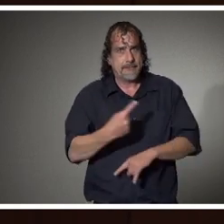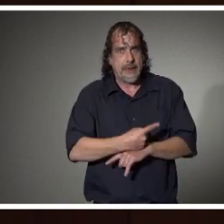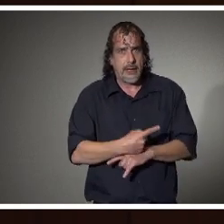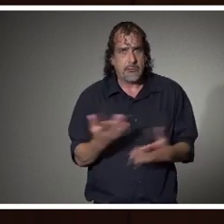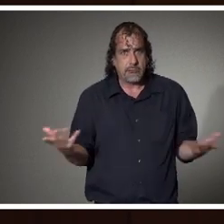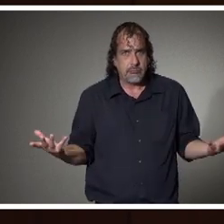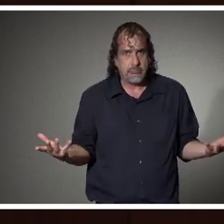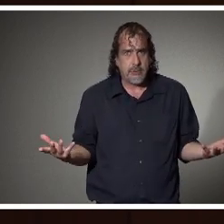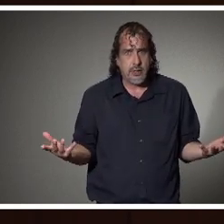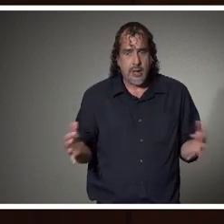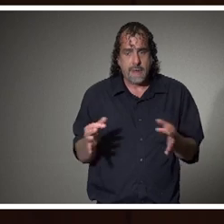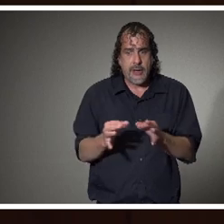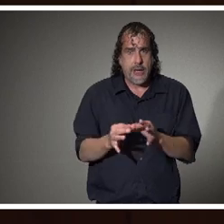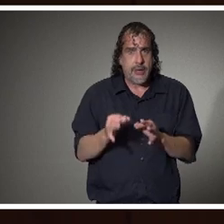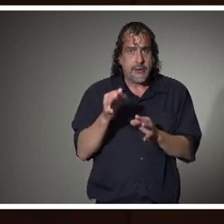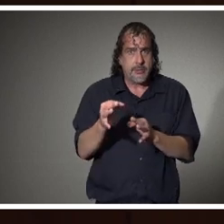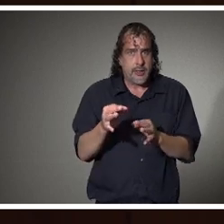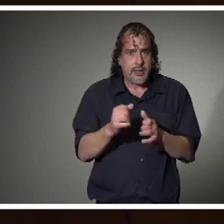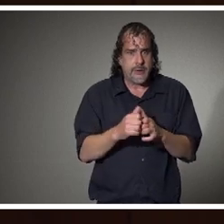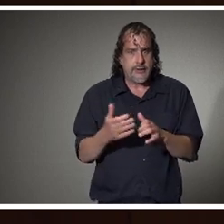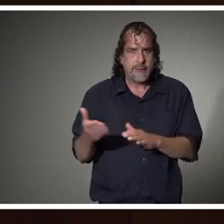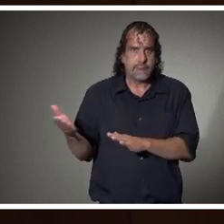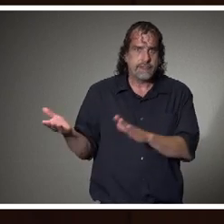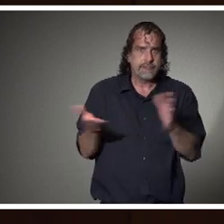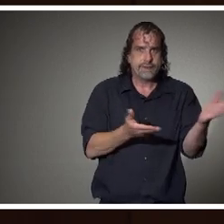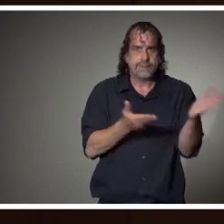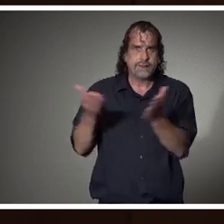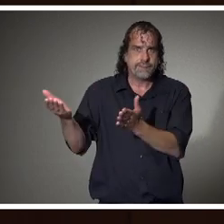If there's delays, it's primarily going to be in transportation.